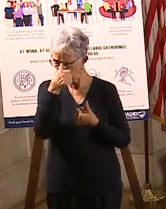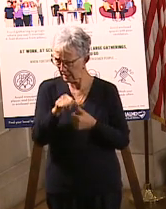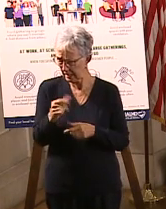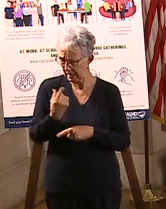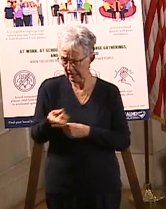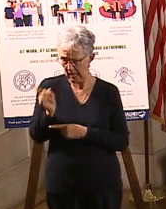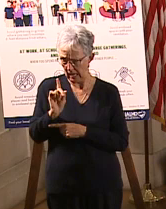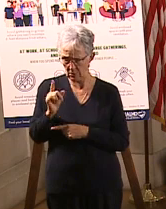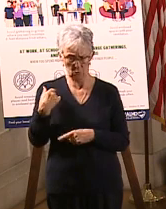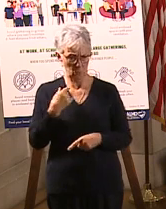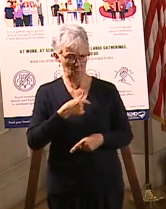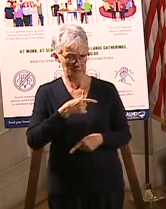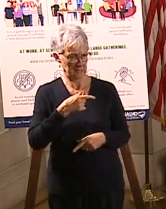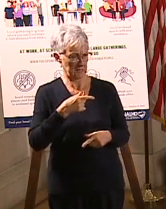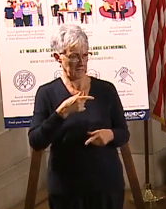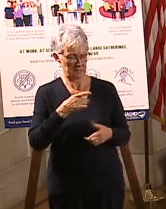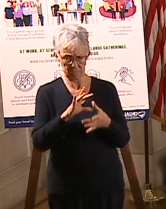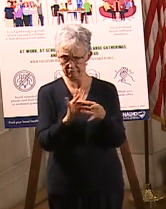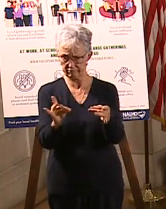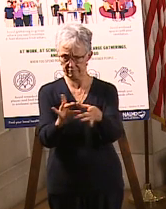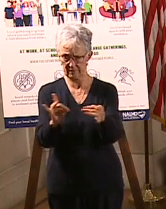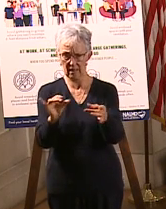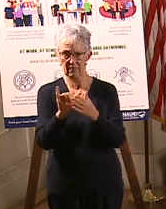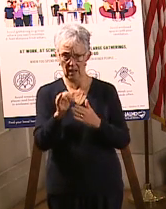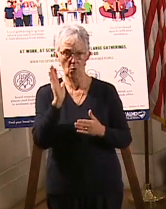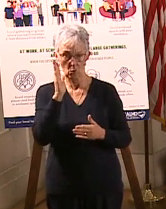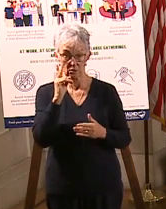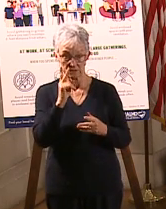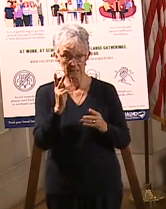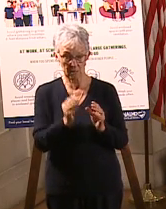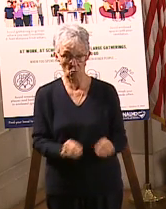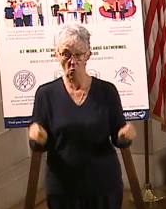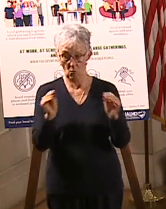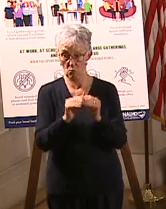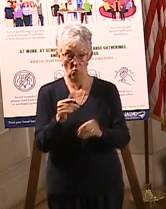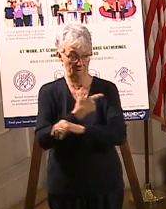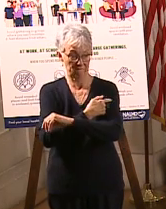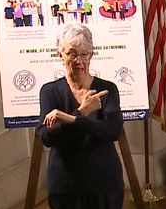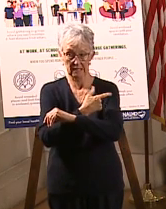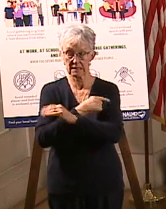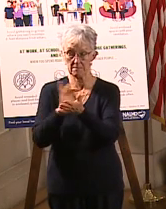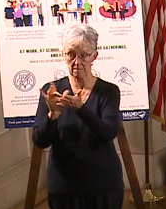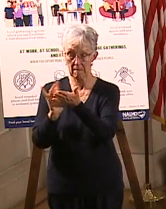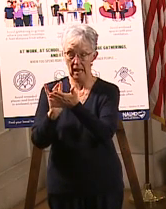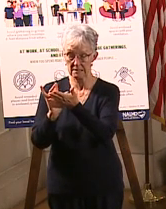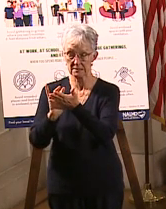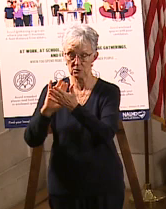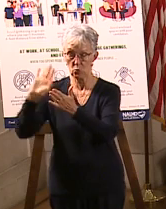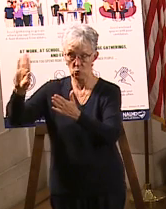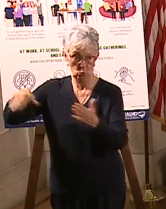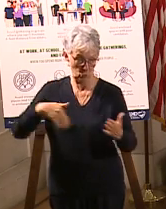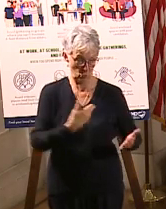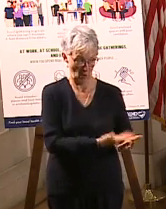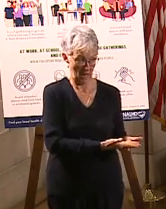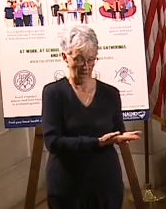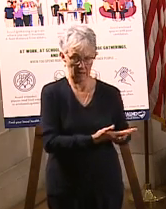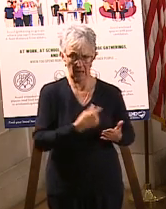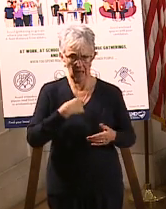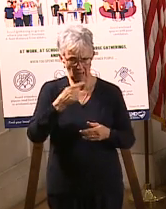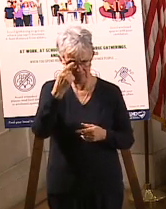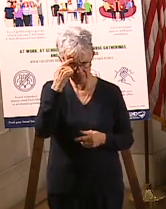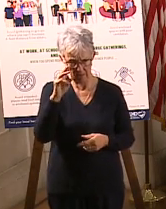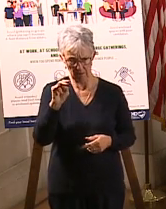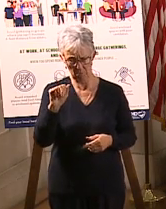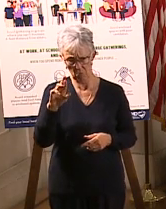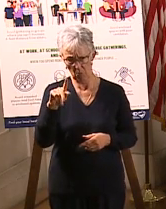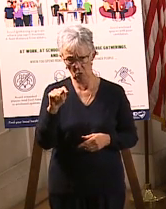see vaccine production ramping up. We have seen that ramping up. In fact, I think, Martha, I'm going to